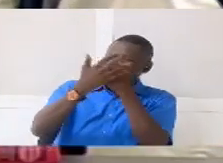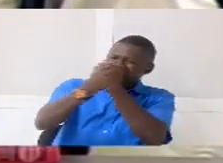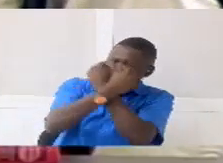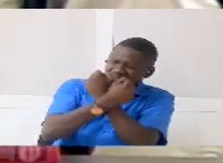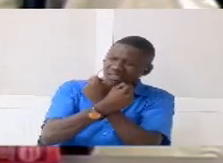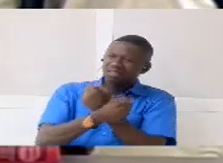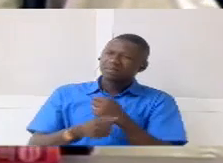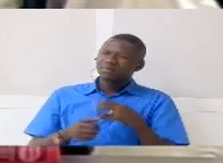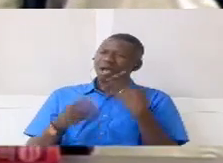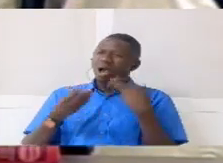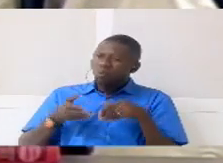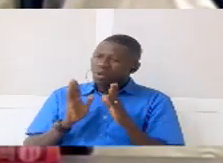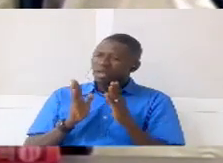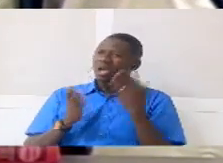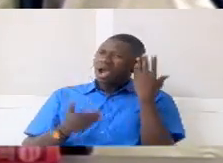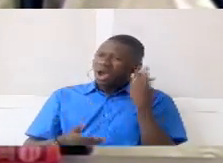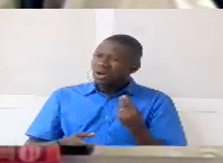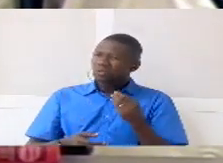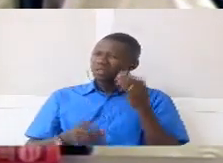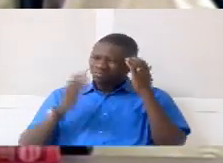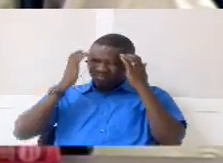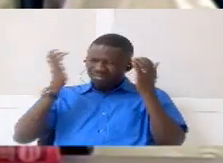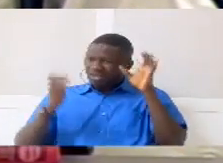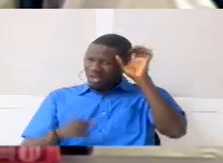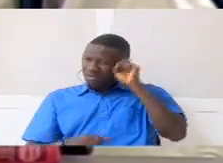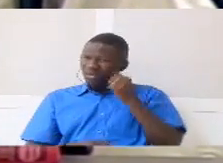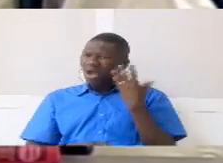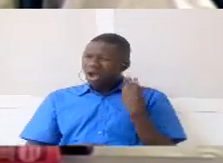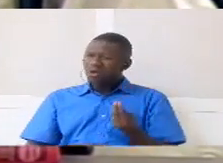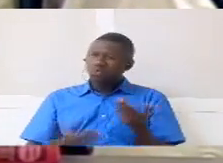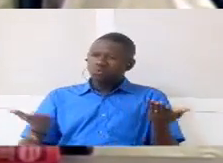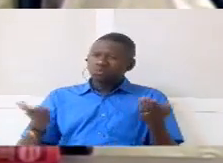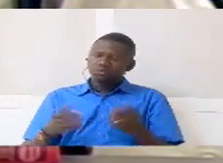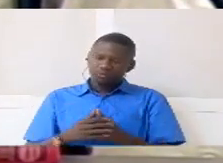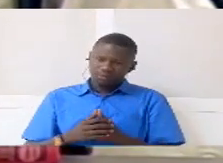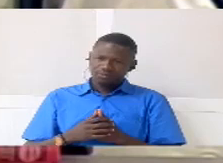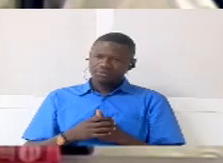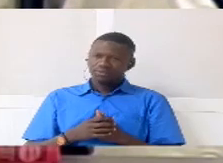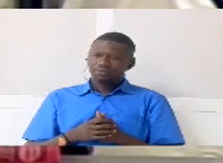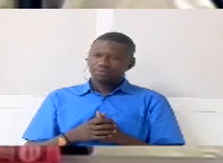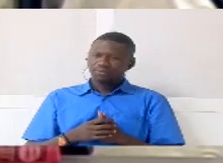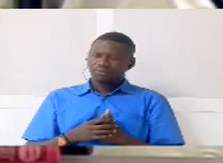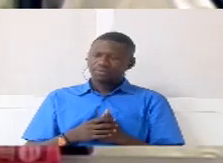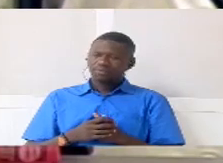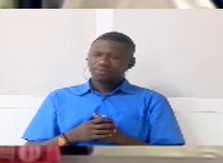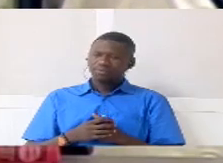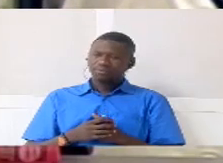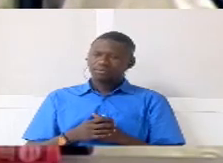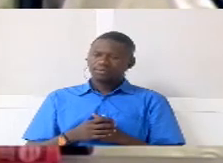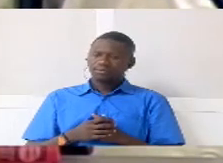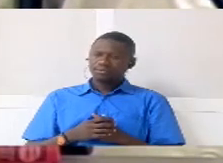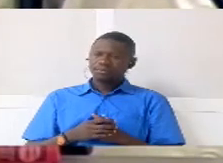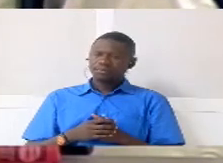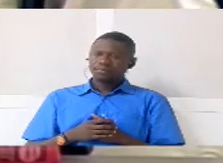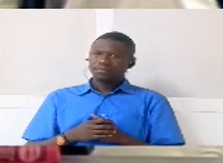muro muneti kaso do ko fongol la kunya lu kaso fongo adalilo mu menti ite la faha muro mu menti fo si fe